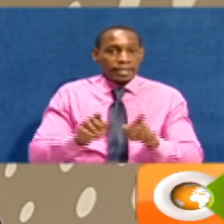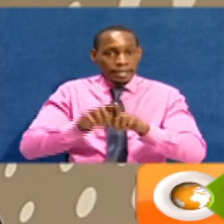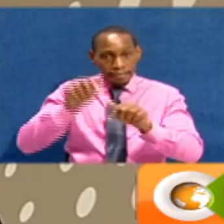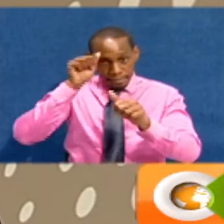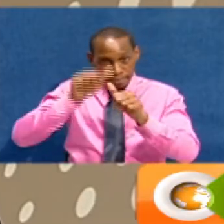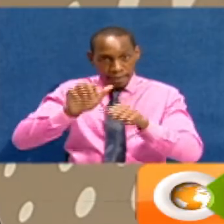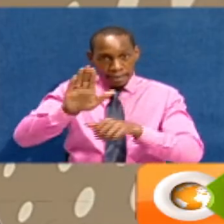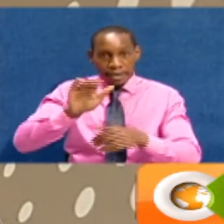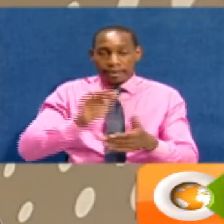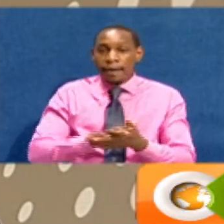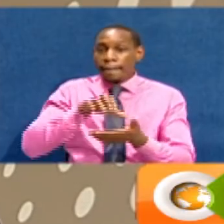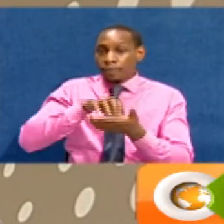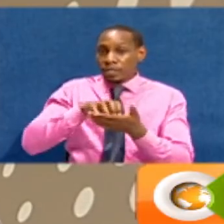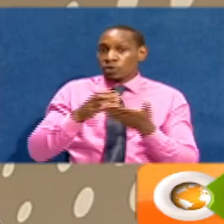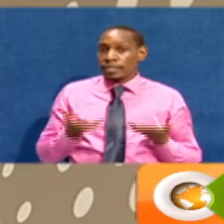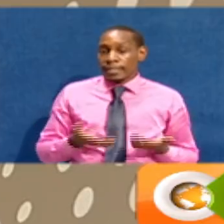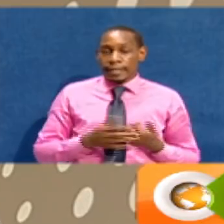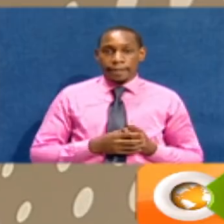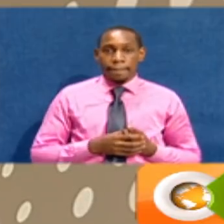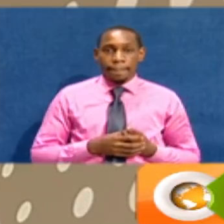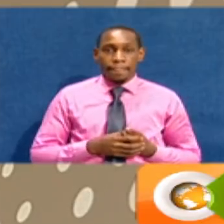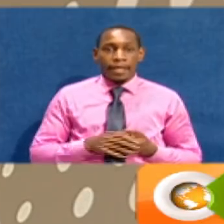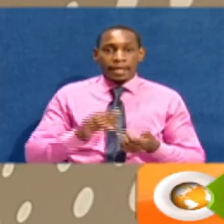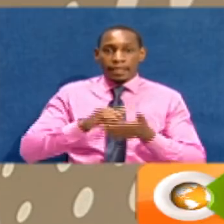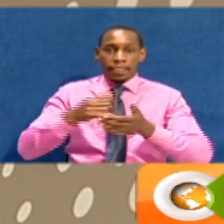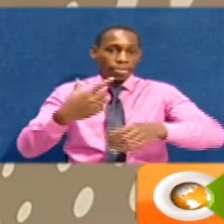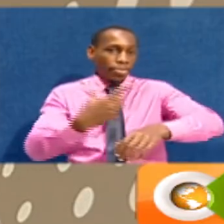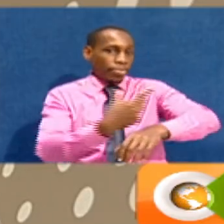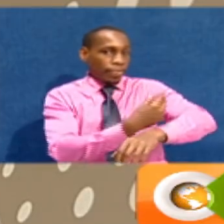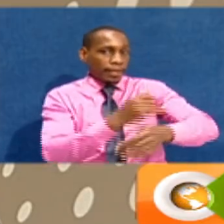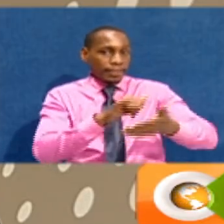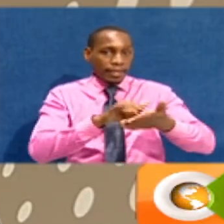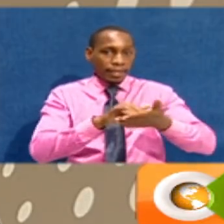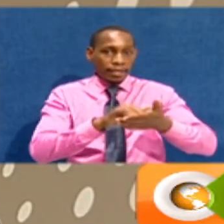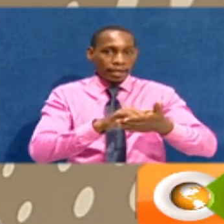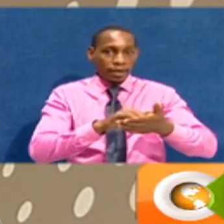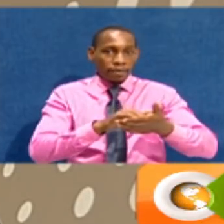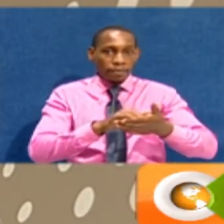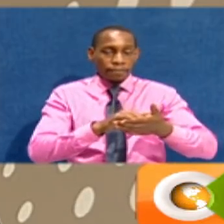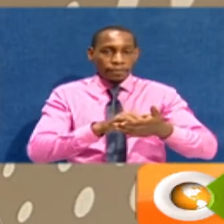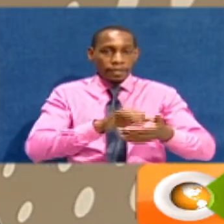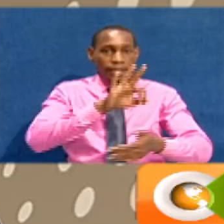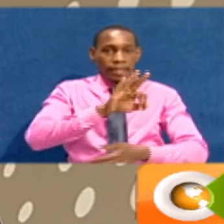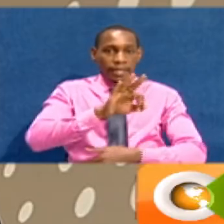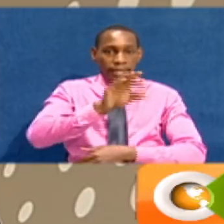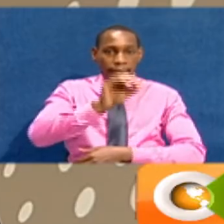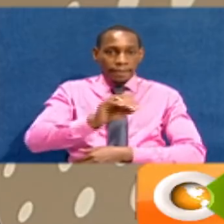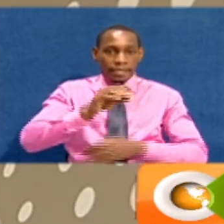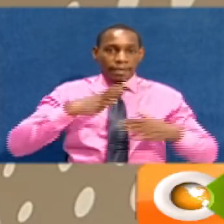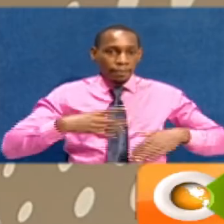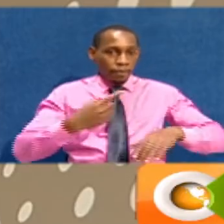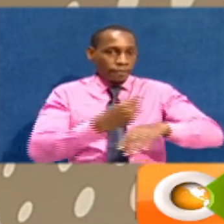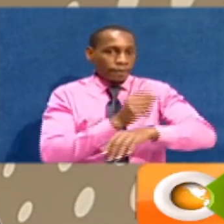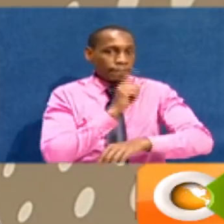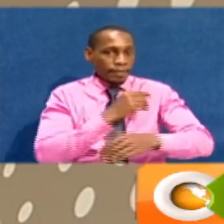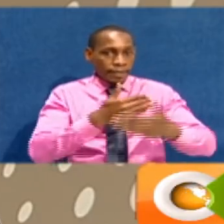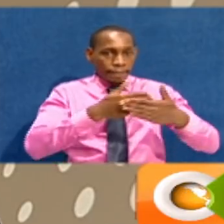a reminder, you know, of where we are now. And that vaccine that we're saying we want 30% to have been vaccinated